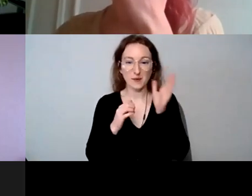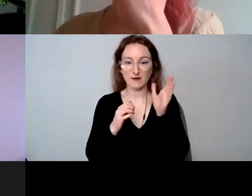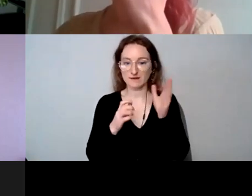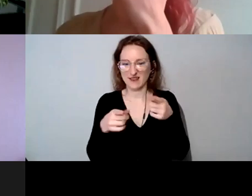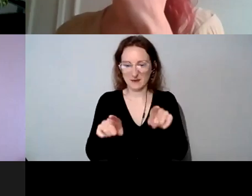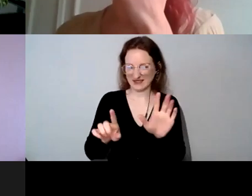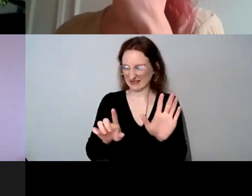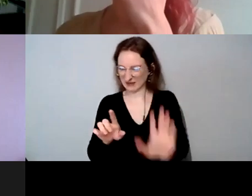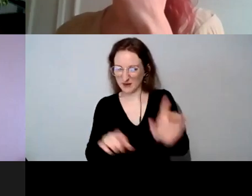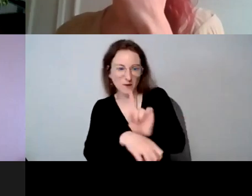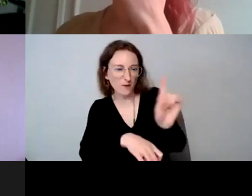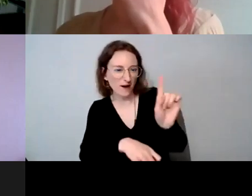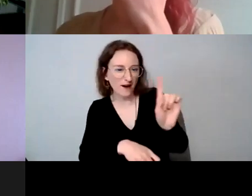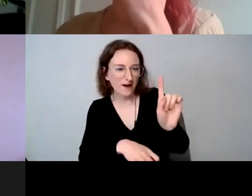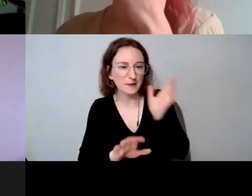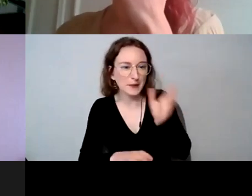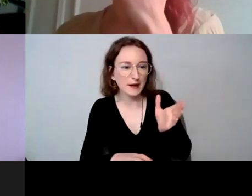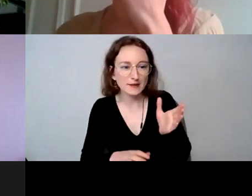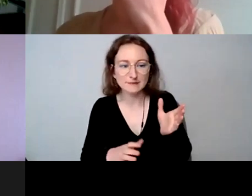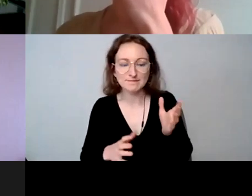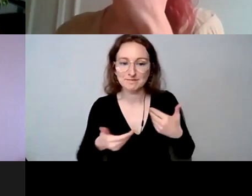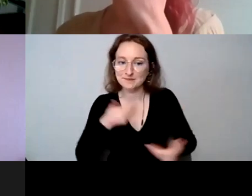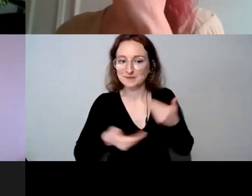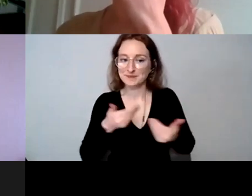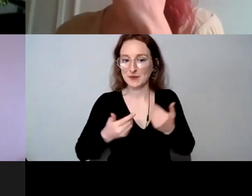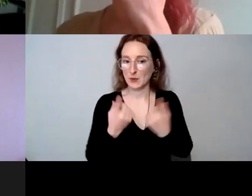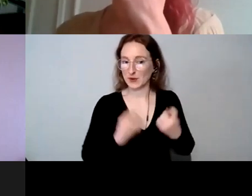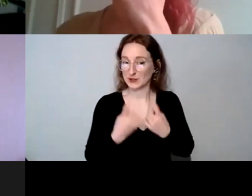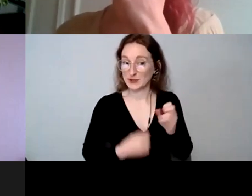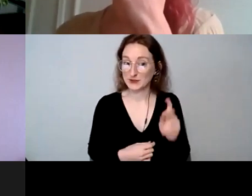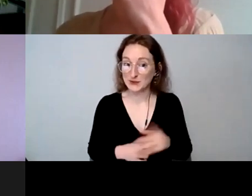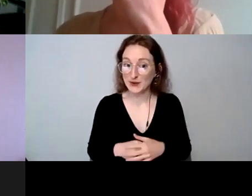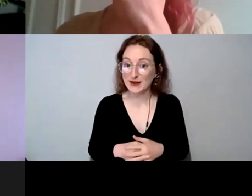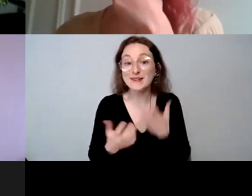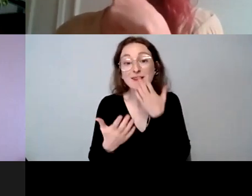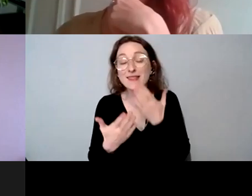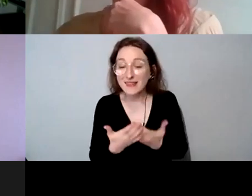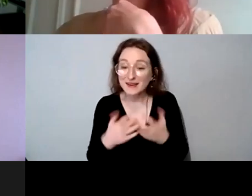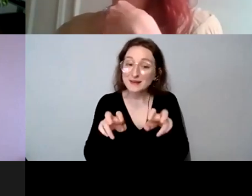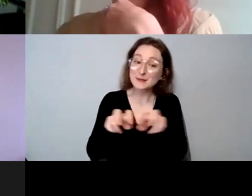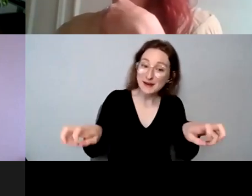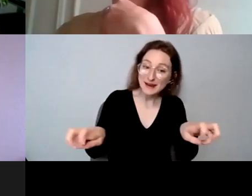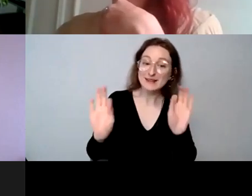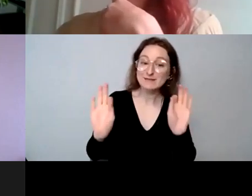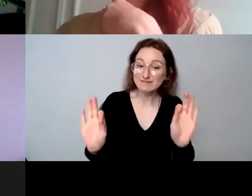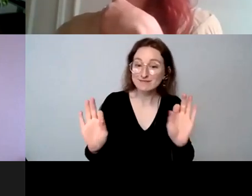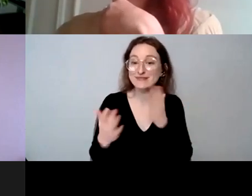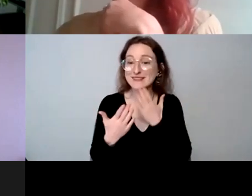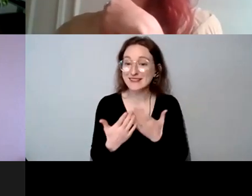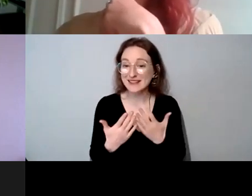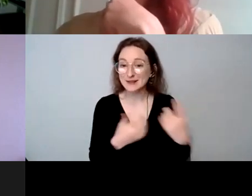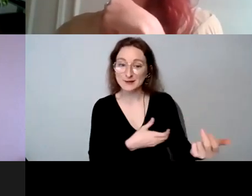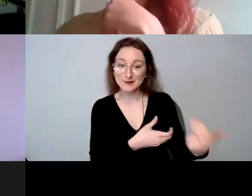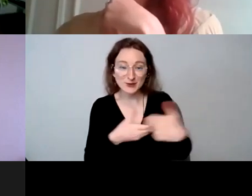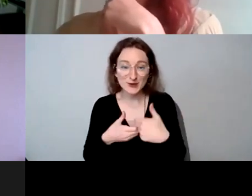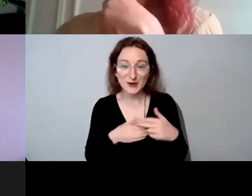hour. We will take your questions. So again, thank you to our panelists today, and thank you to everyone who